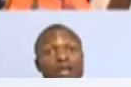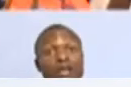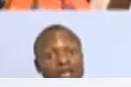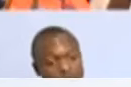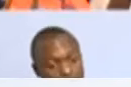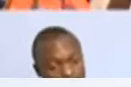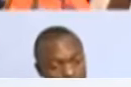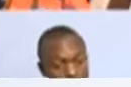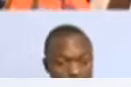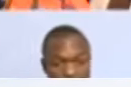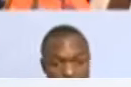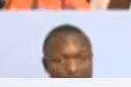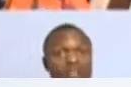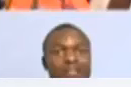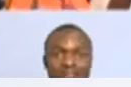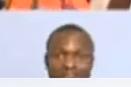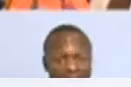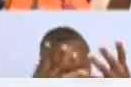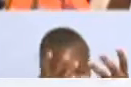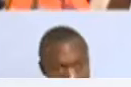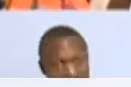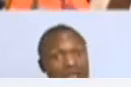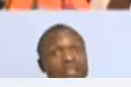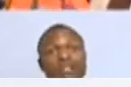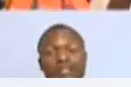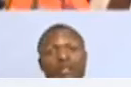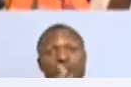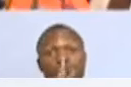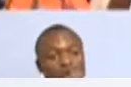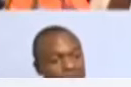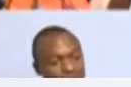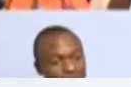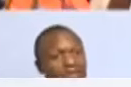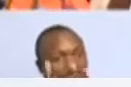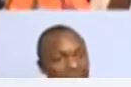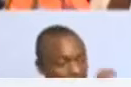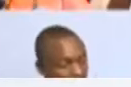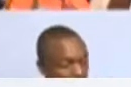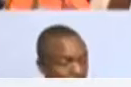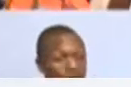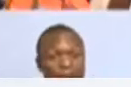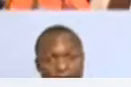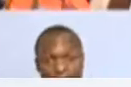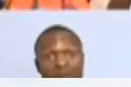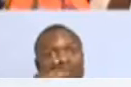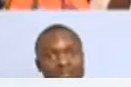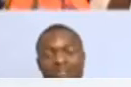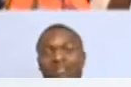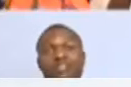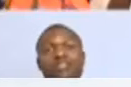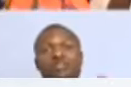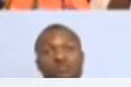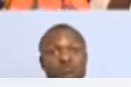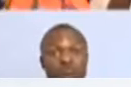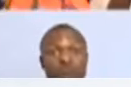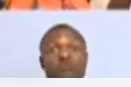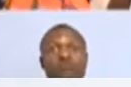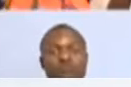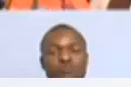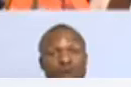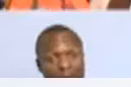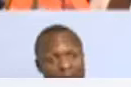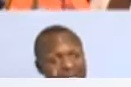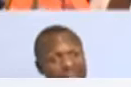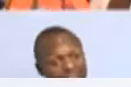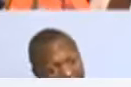to this drought, to this water shortage, to this energy shortage, to this food insecurity, these are